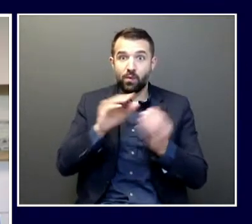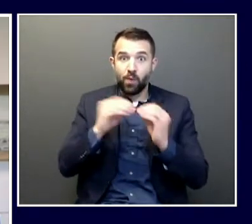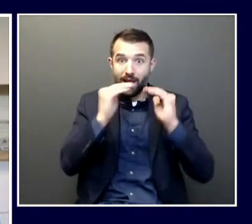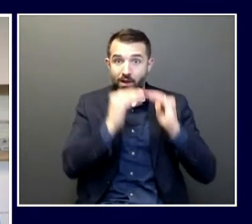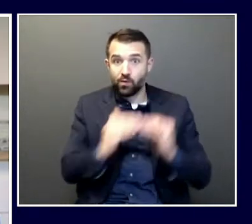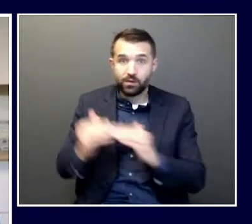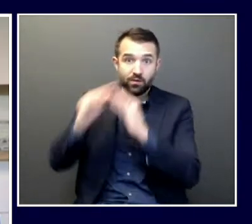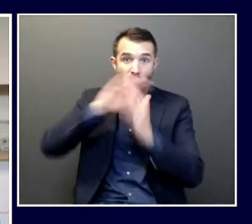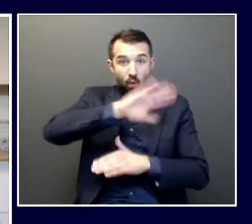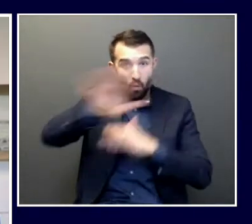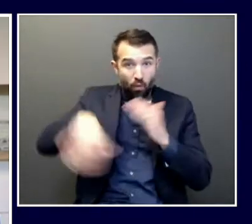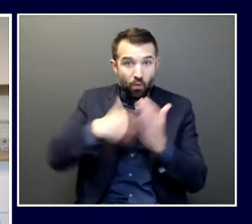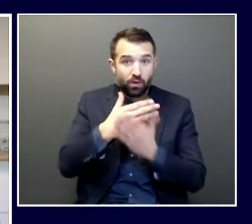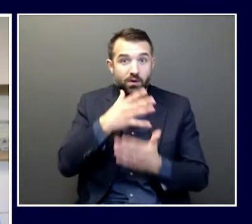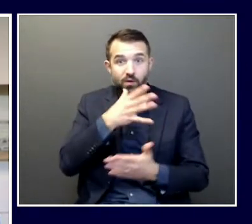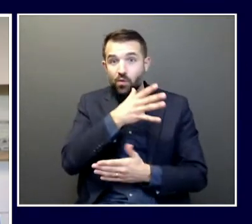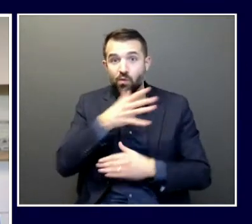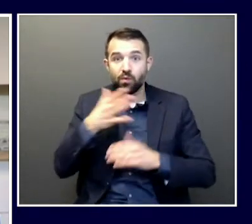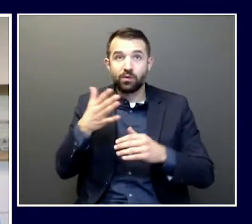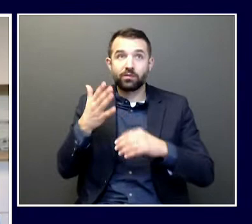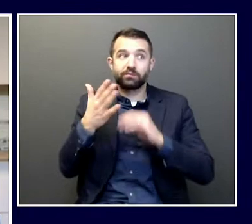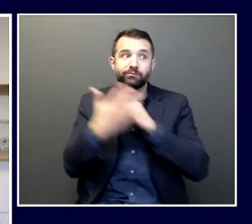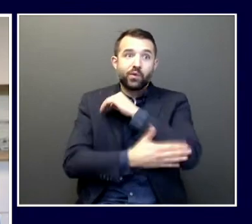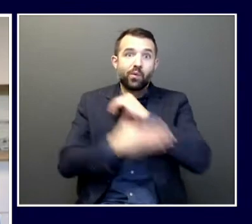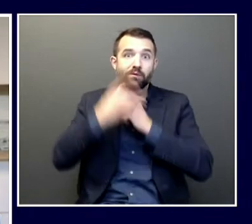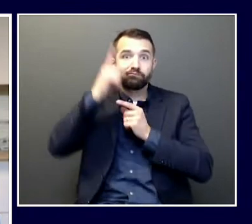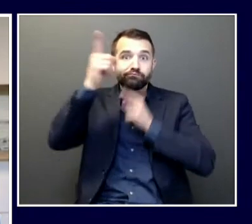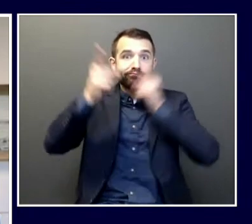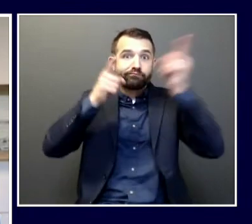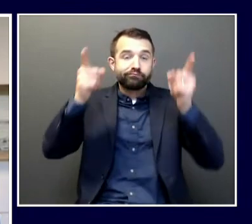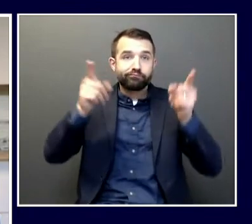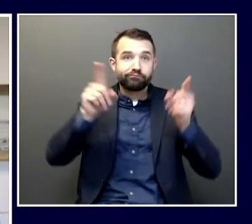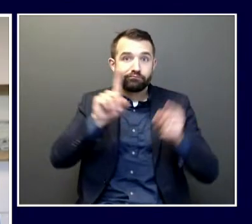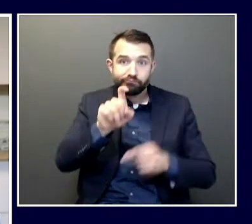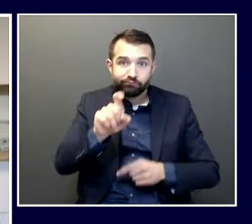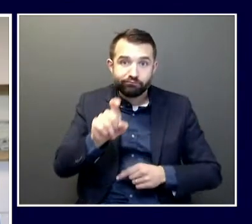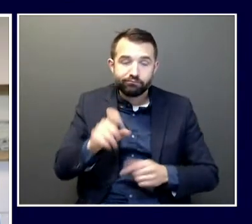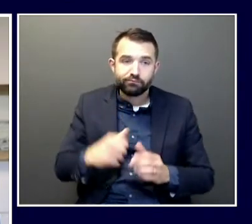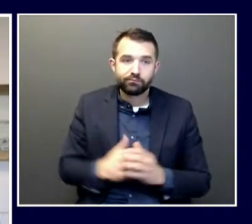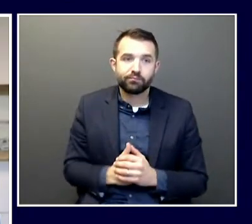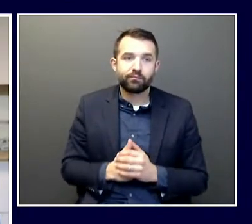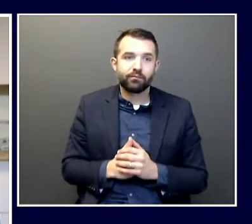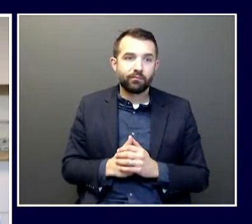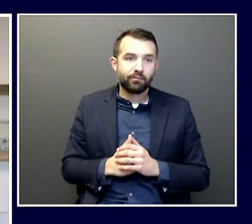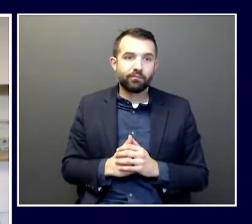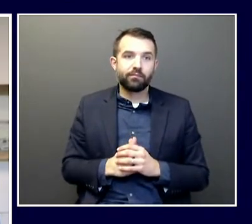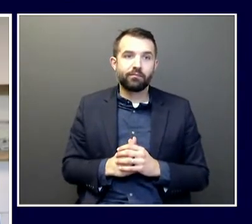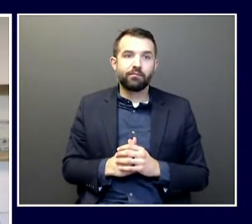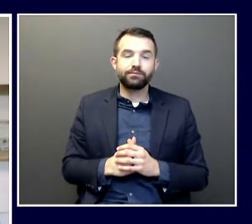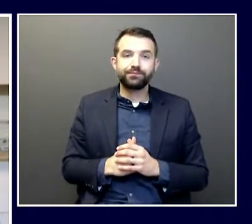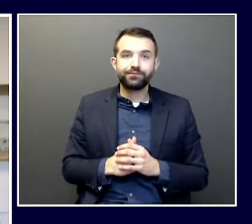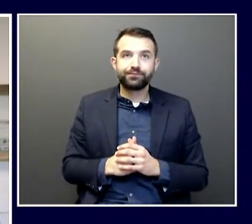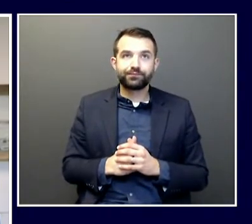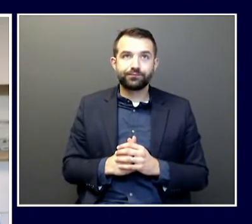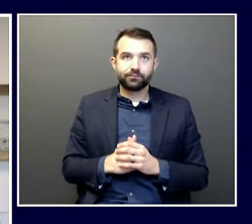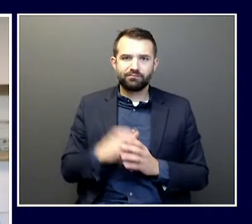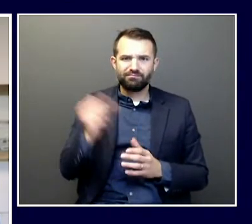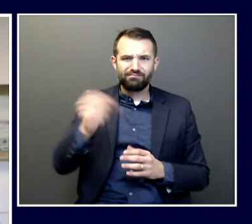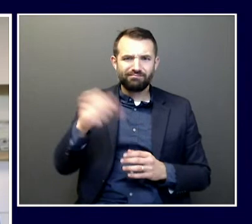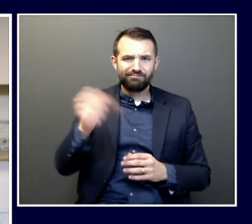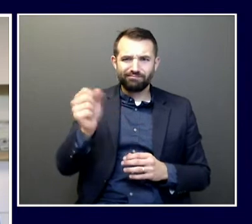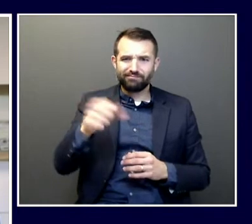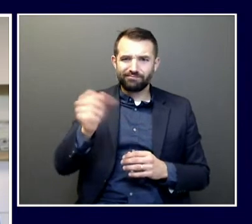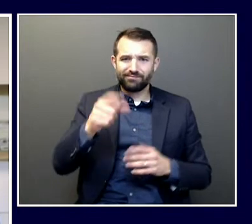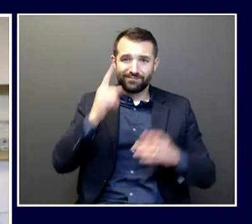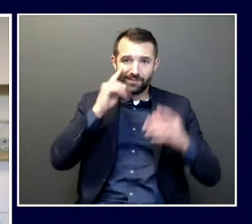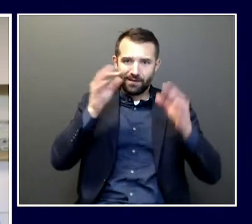and rural areas of the state, and any outreaches you're doing to parents in those areas as well? 100%, Kevin. Commissioner and I have spent